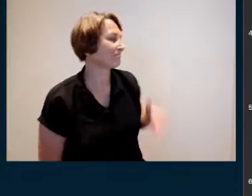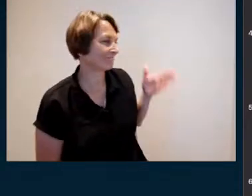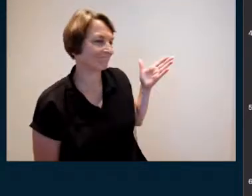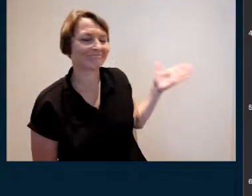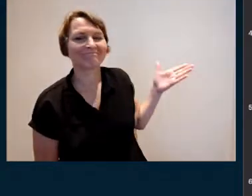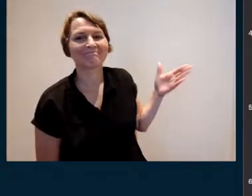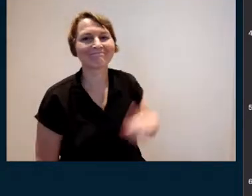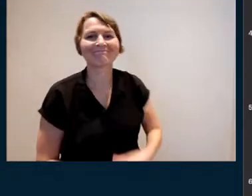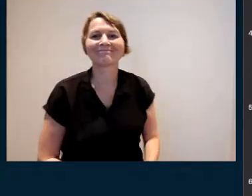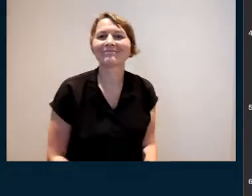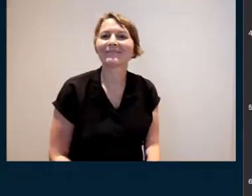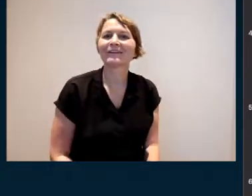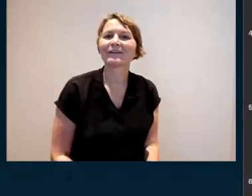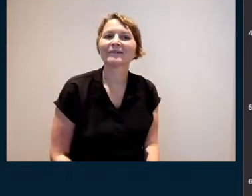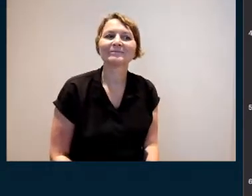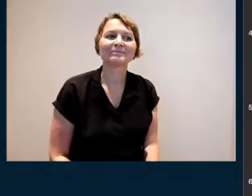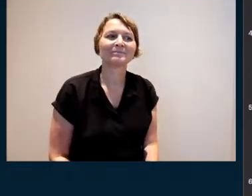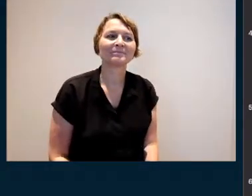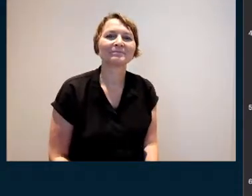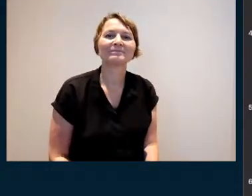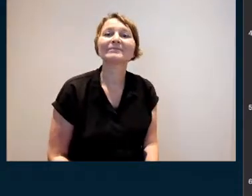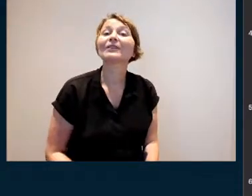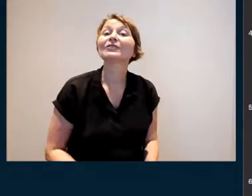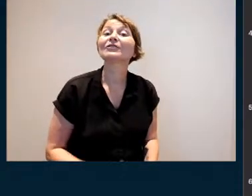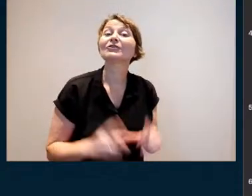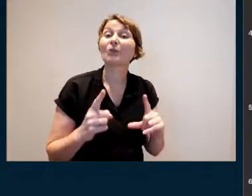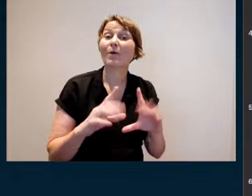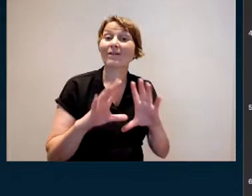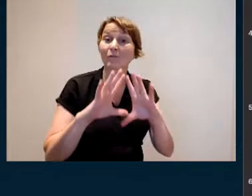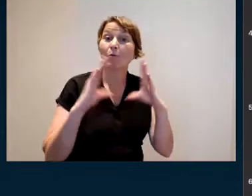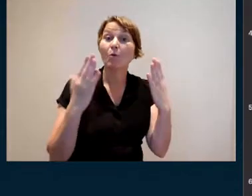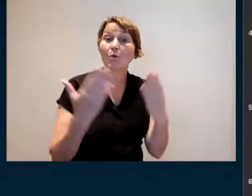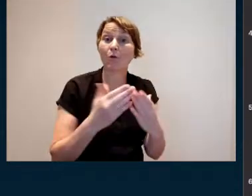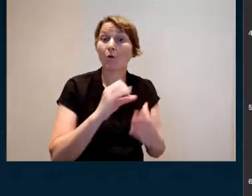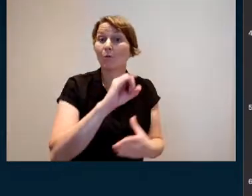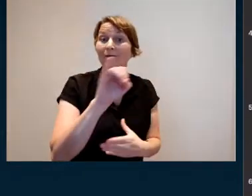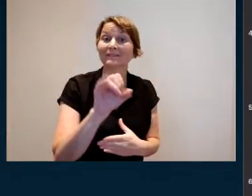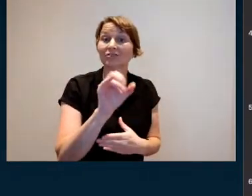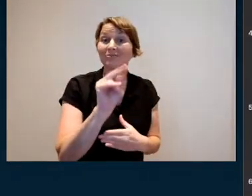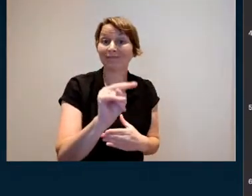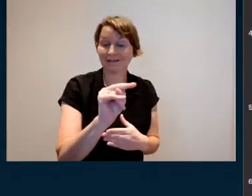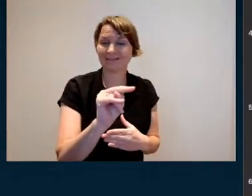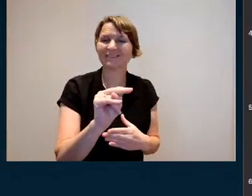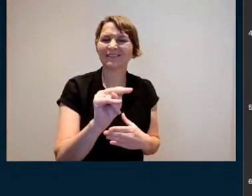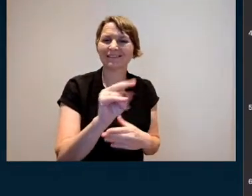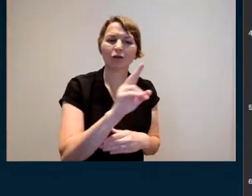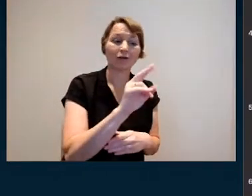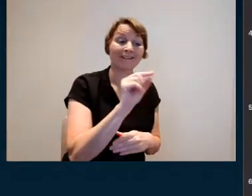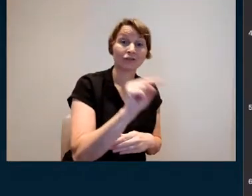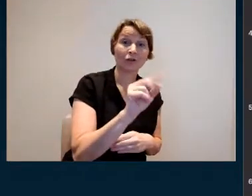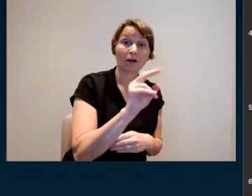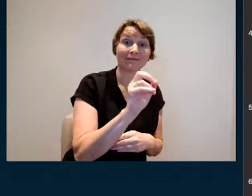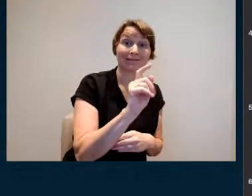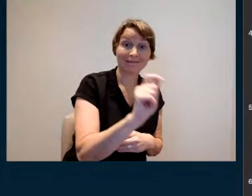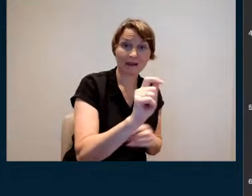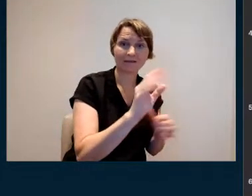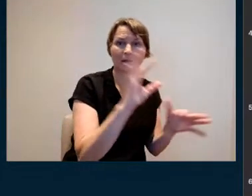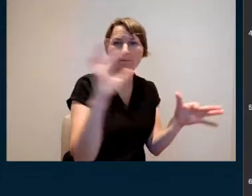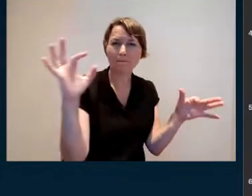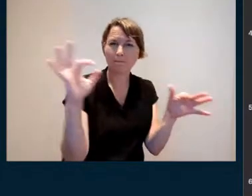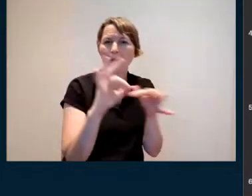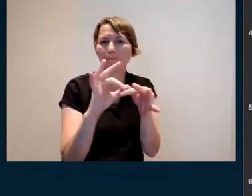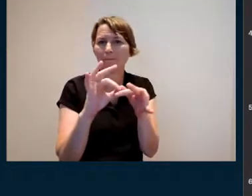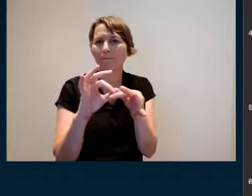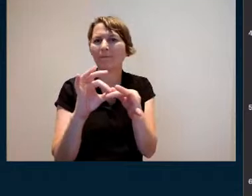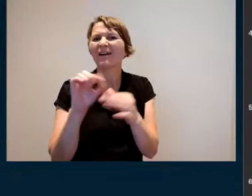So what I was starting to say is I'm using global JSON to pin my .NET to .NET Core 3.1. And in this directory,